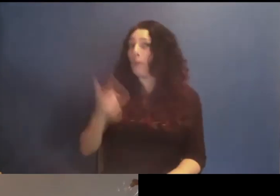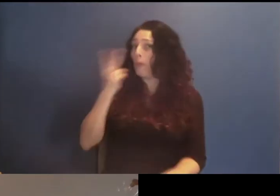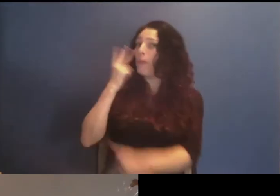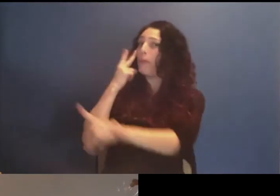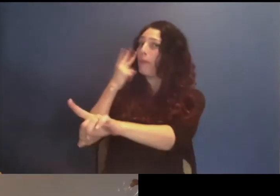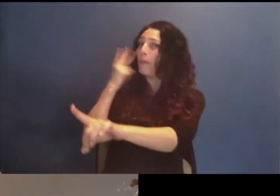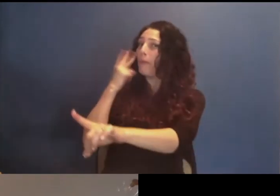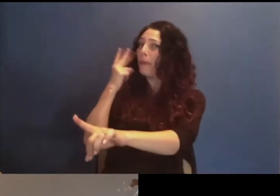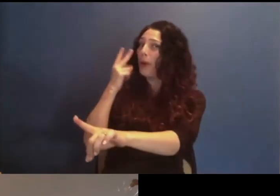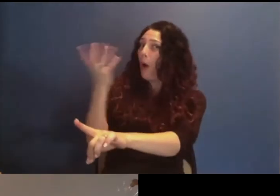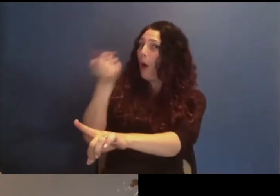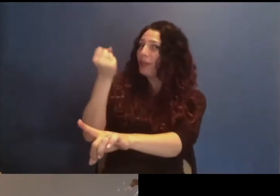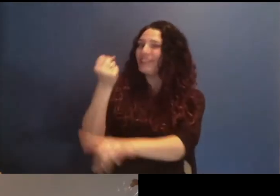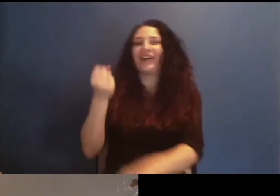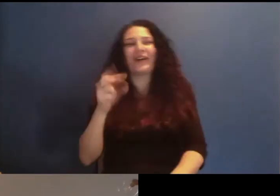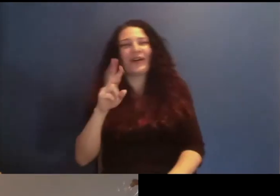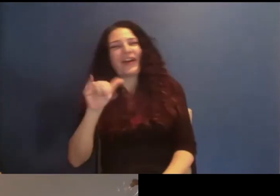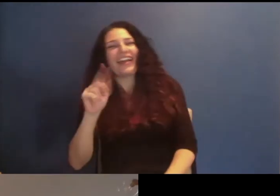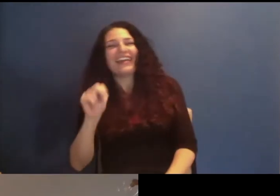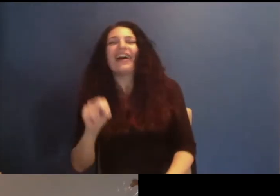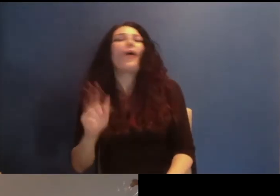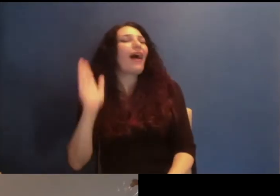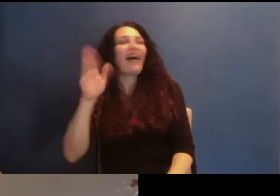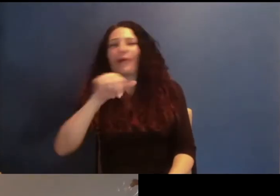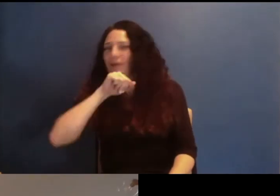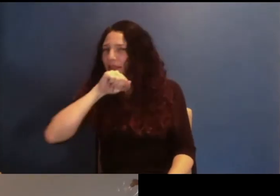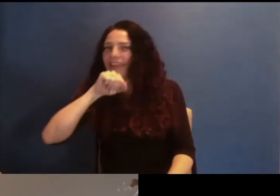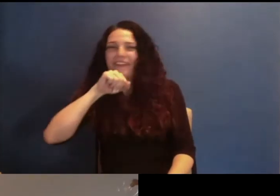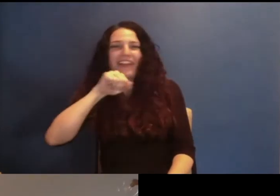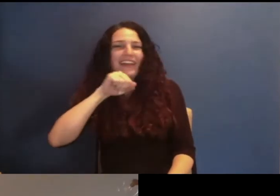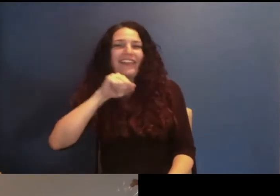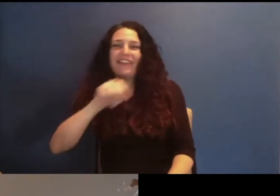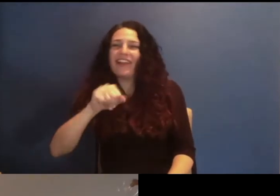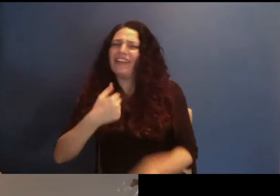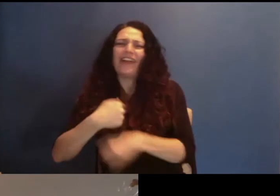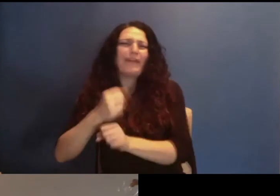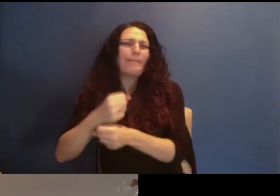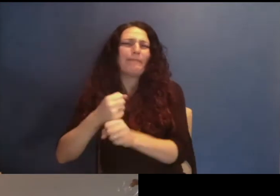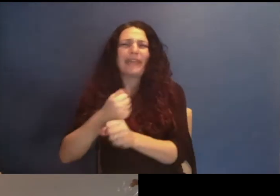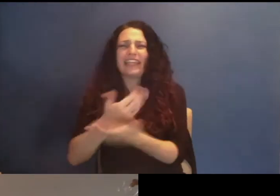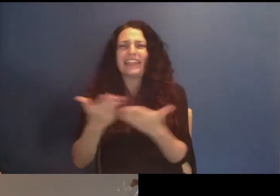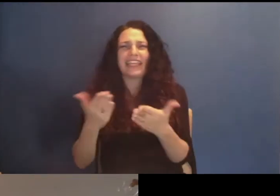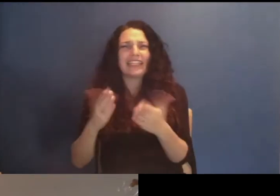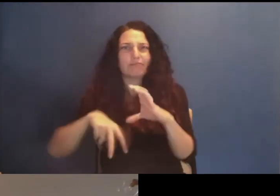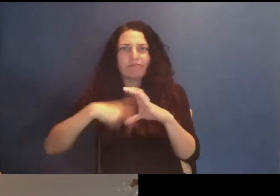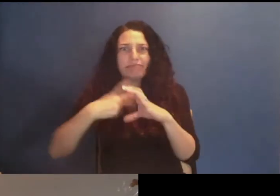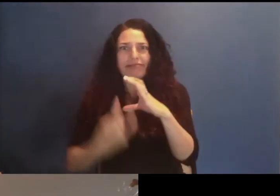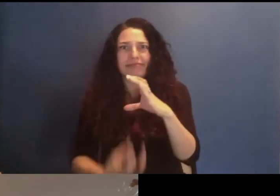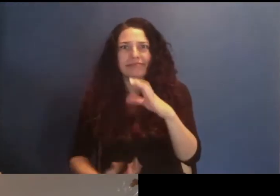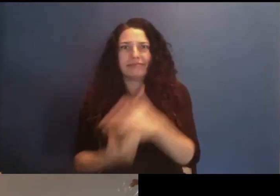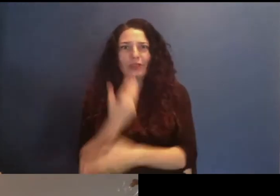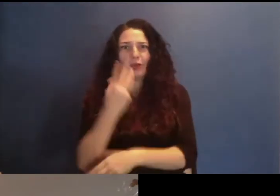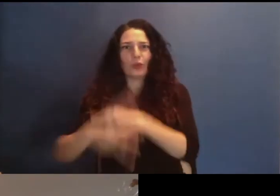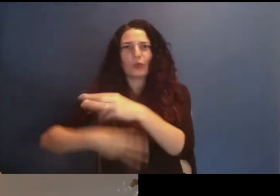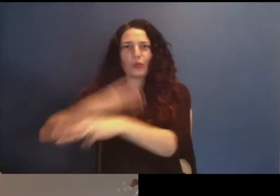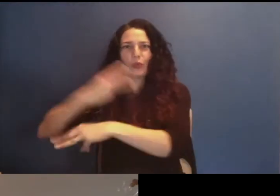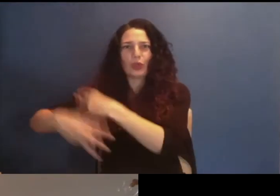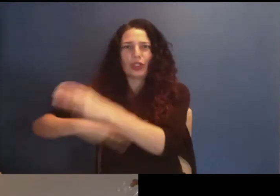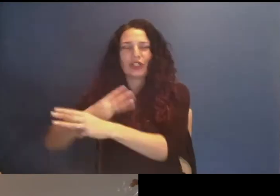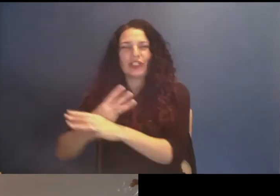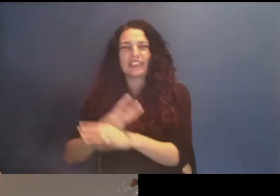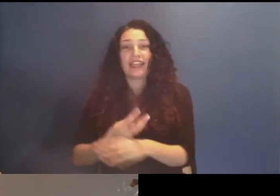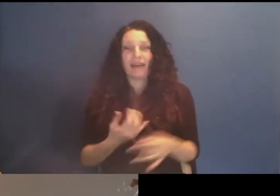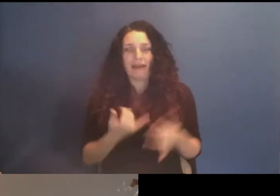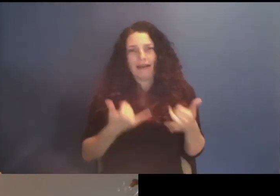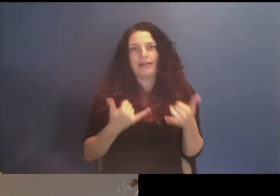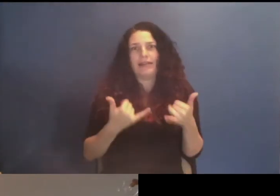that. No, I mean, it's, you know, look, I love making things. I love getting lost in new worlds. I think especially now when the world that we're living in is such